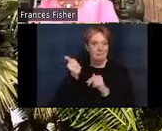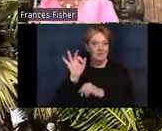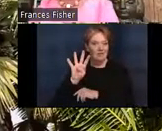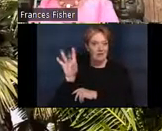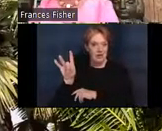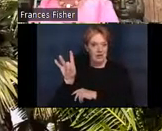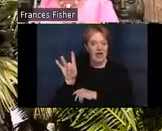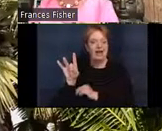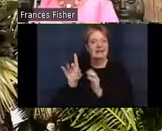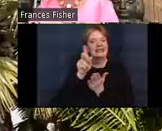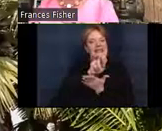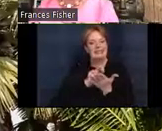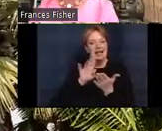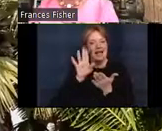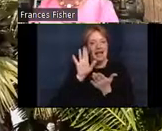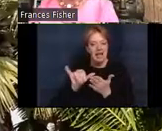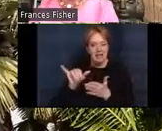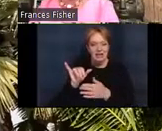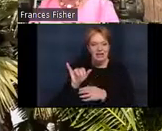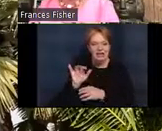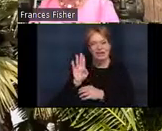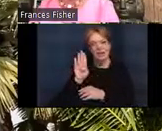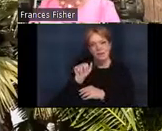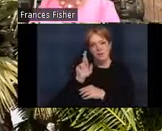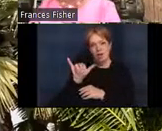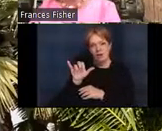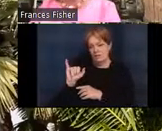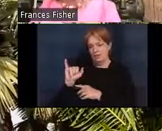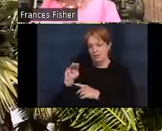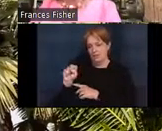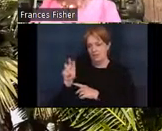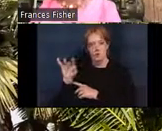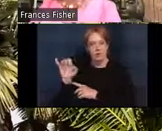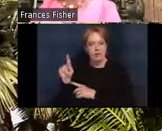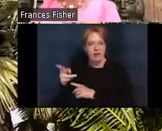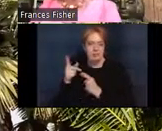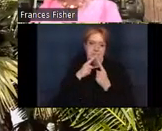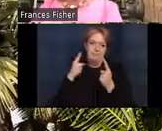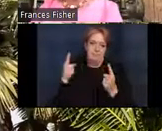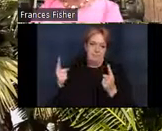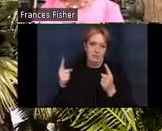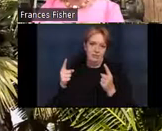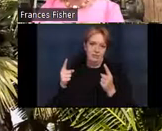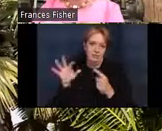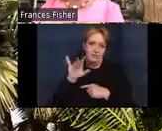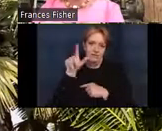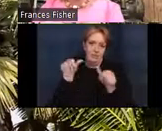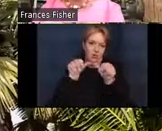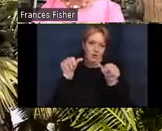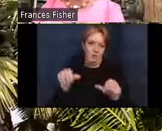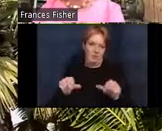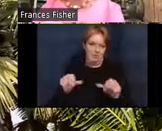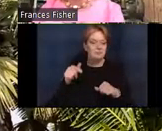Florida architect, Marion Sims Wyeth. And there are two prominent architects associated with